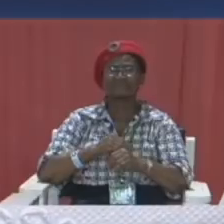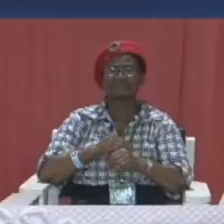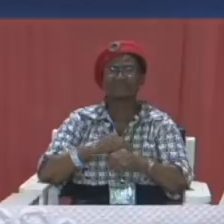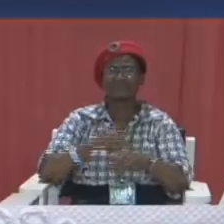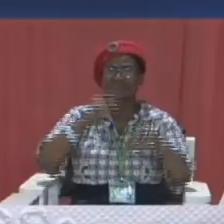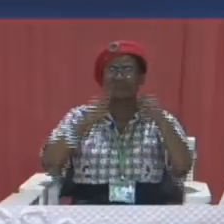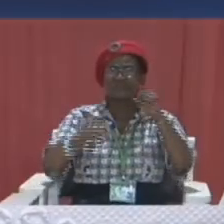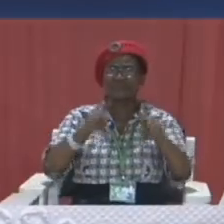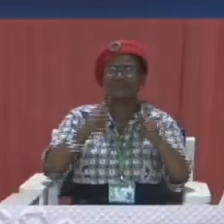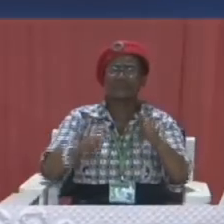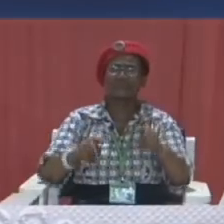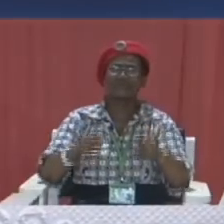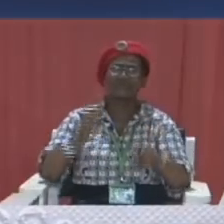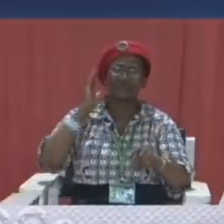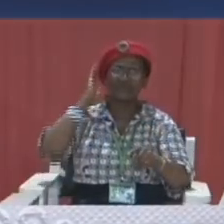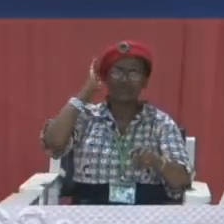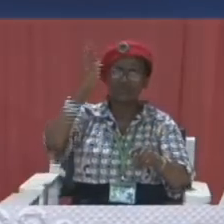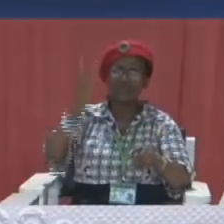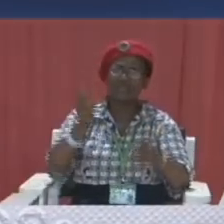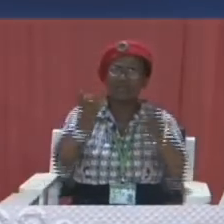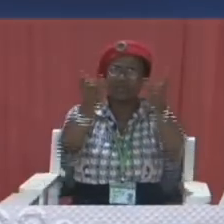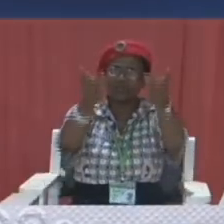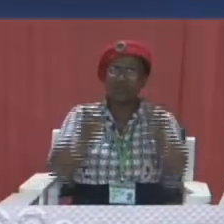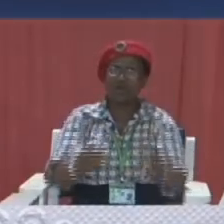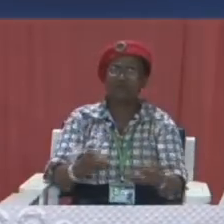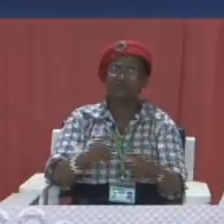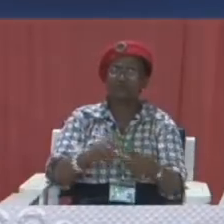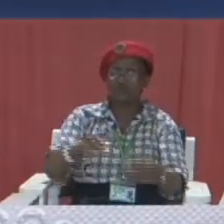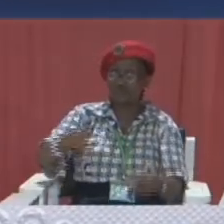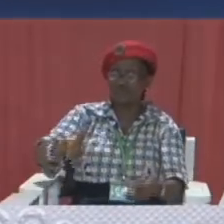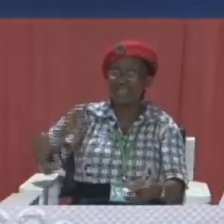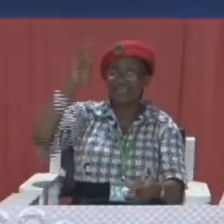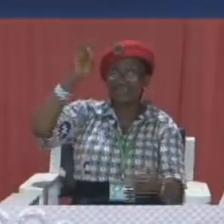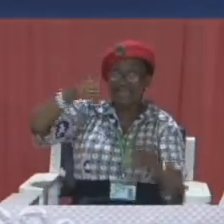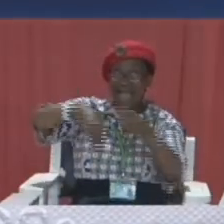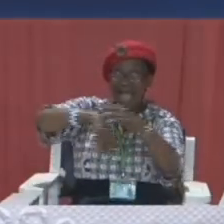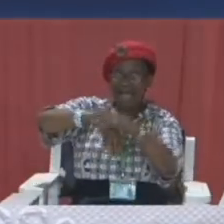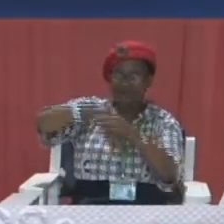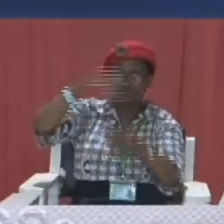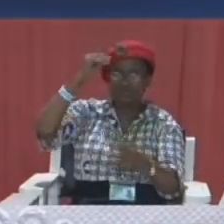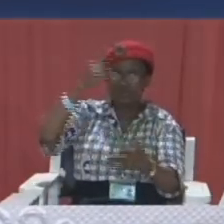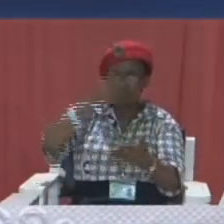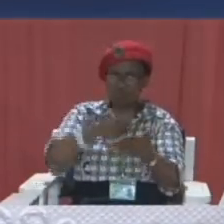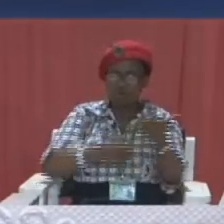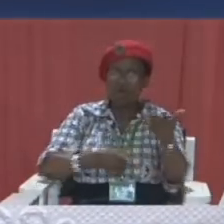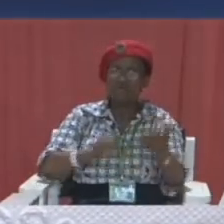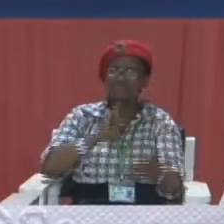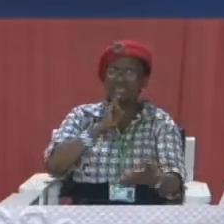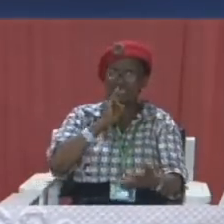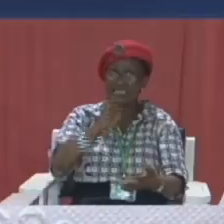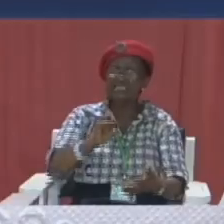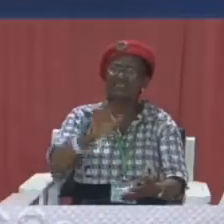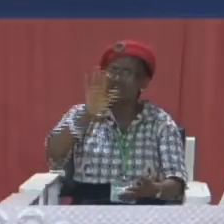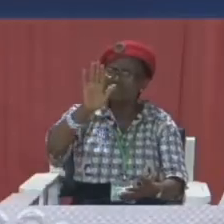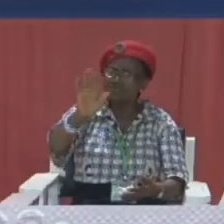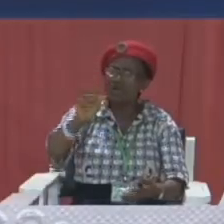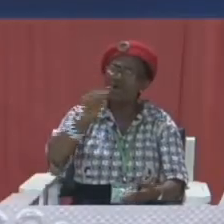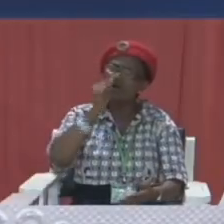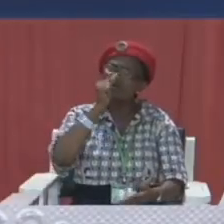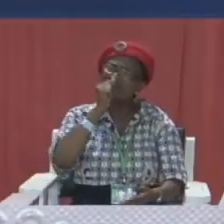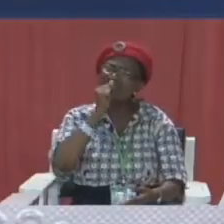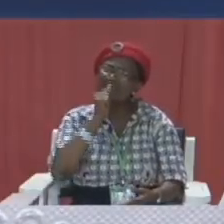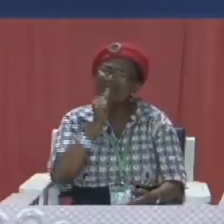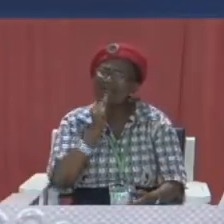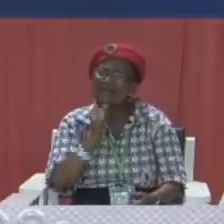want to find out what is your secret. Awon eniyan fe mo kini idi. Oh, kini ashiri e.